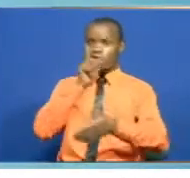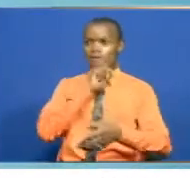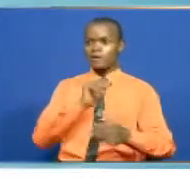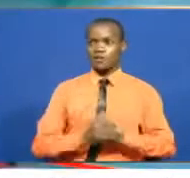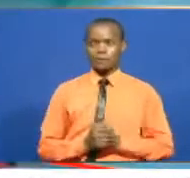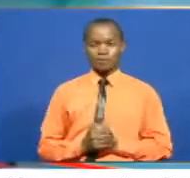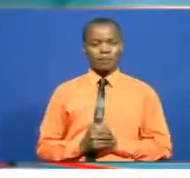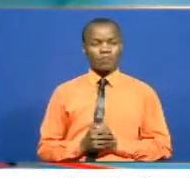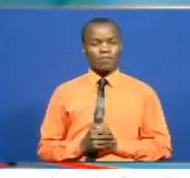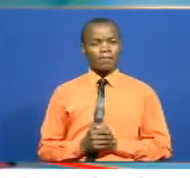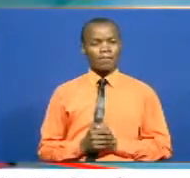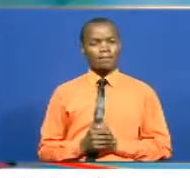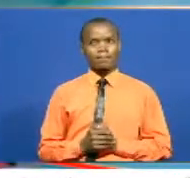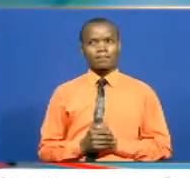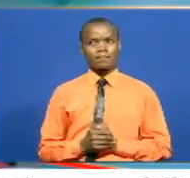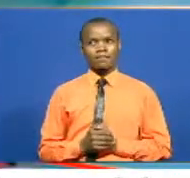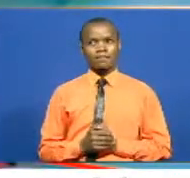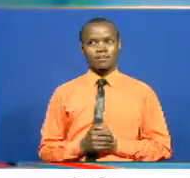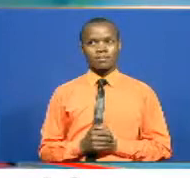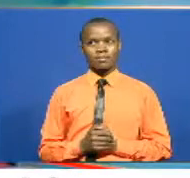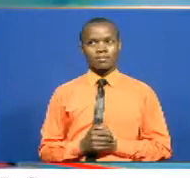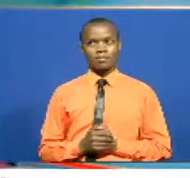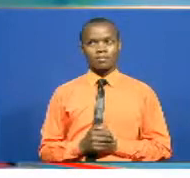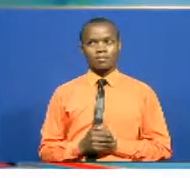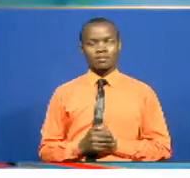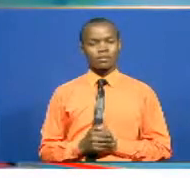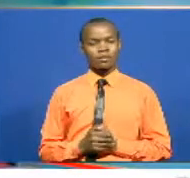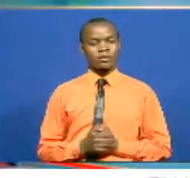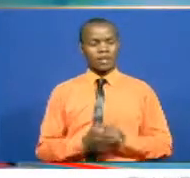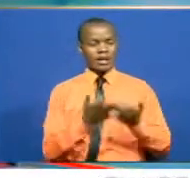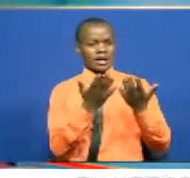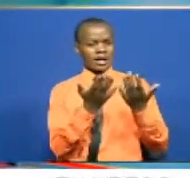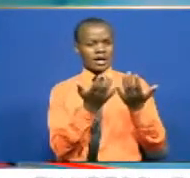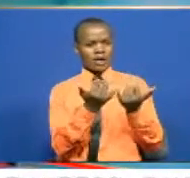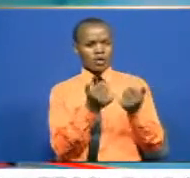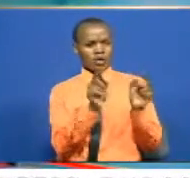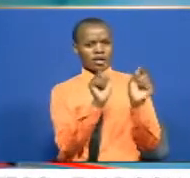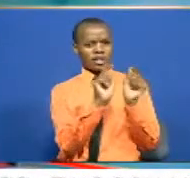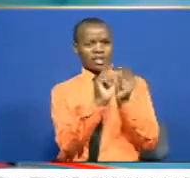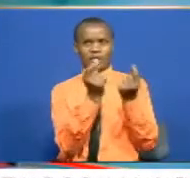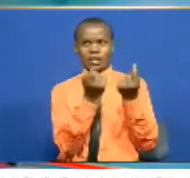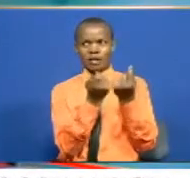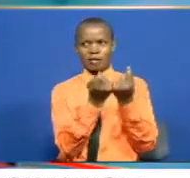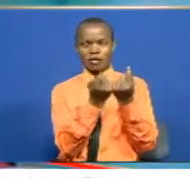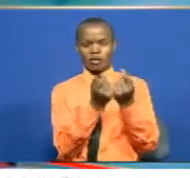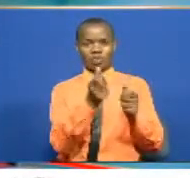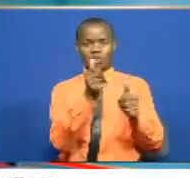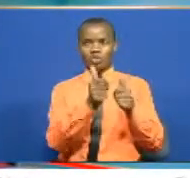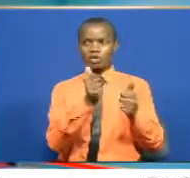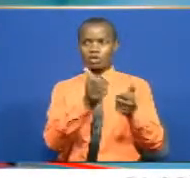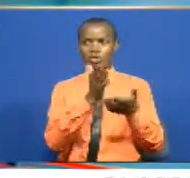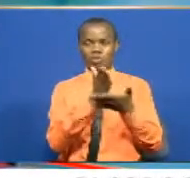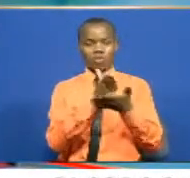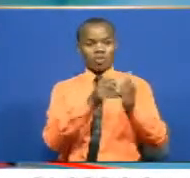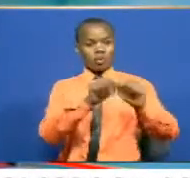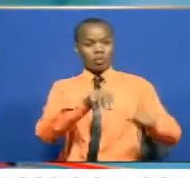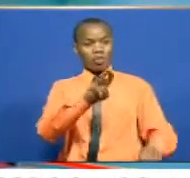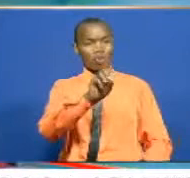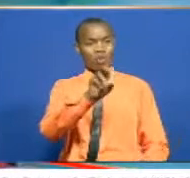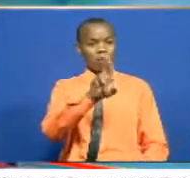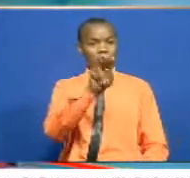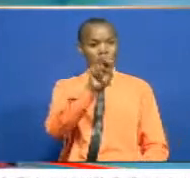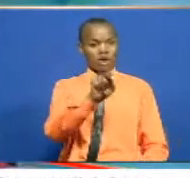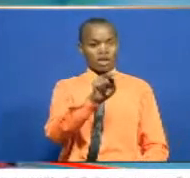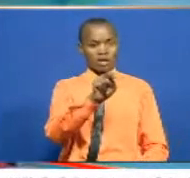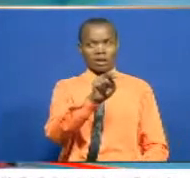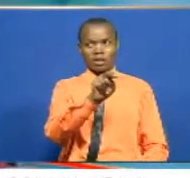Coach Sadat, looking at it, ideally, I mean, look, on paper, the team that really should have given the Morans, you know, a real hiding would